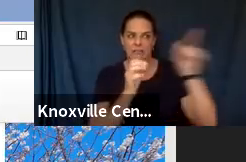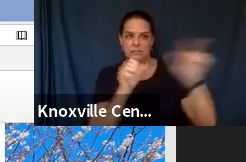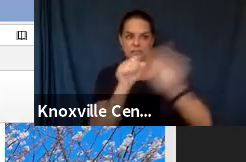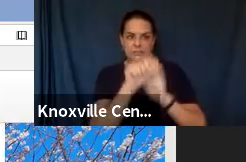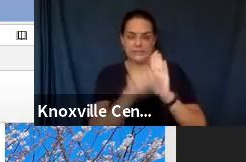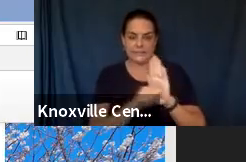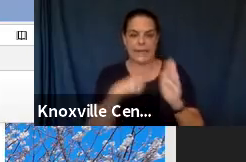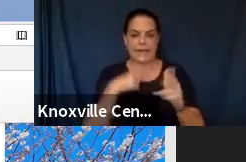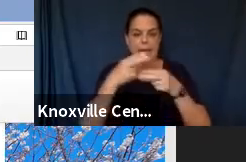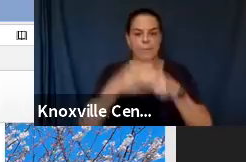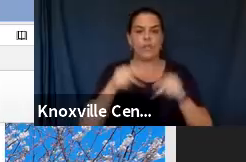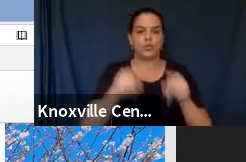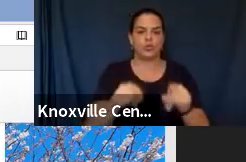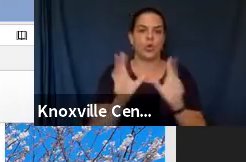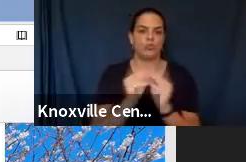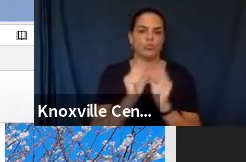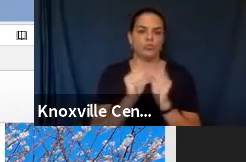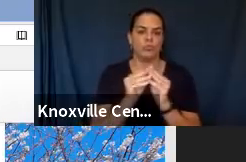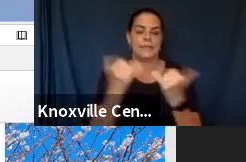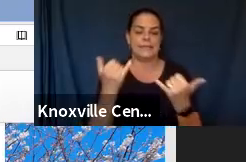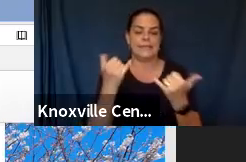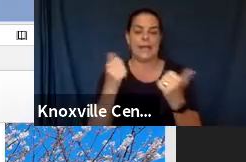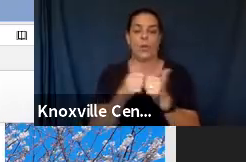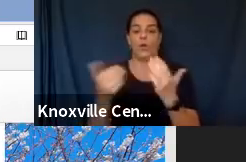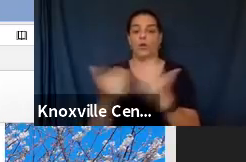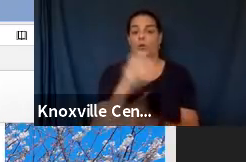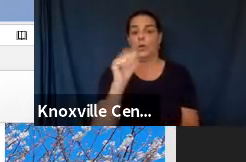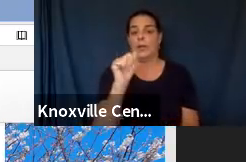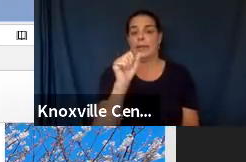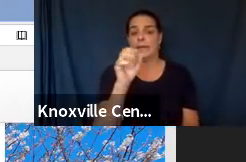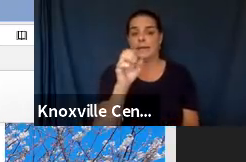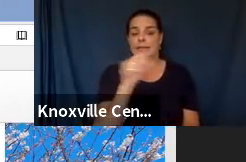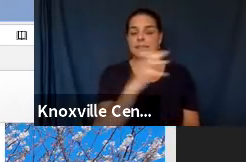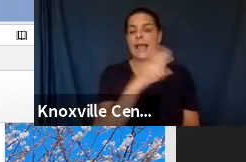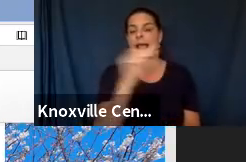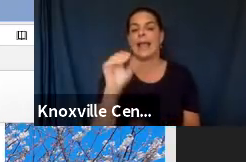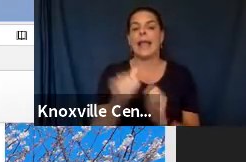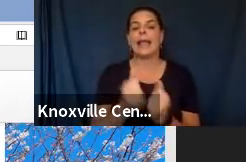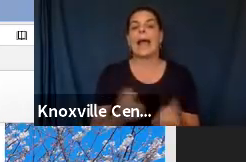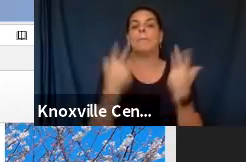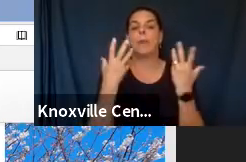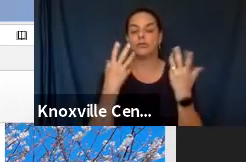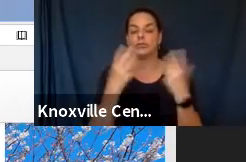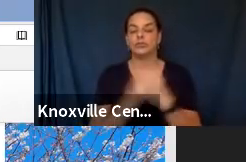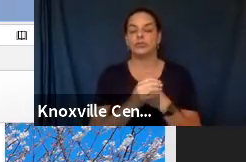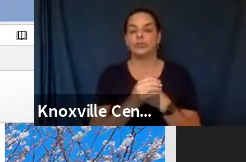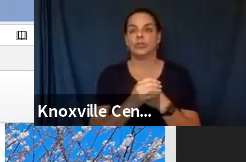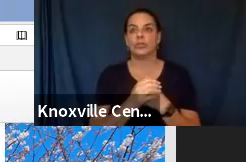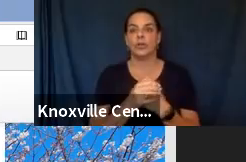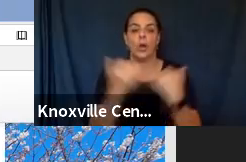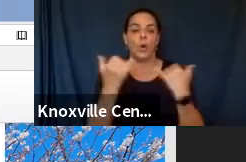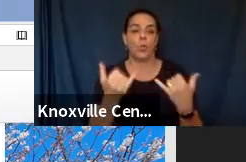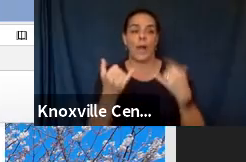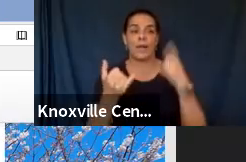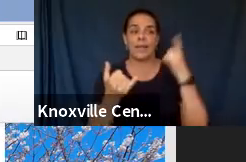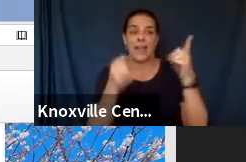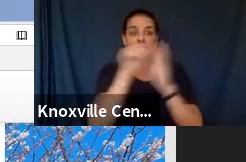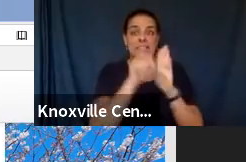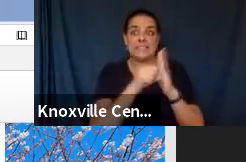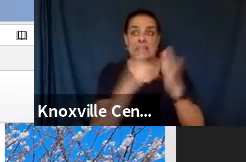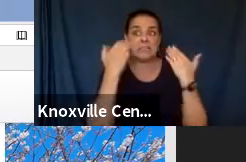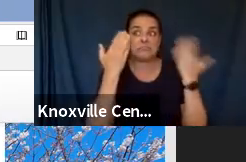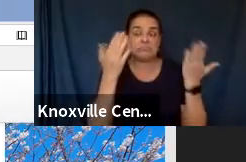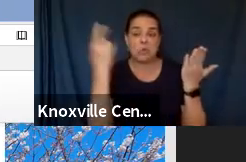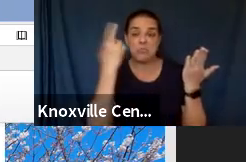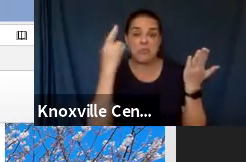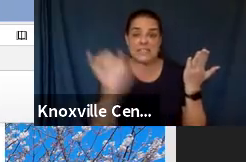our briefing today with our new cases and with volume. At this point, they don't really have a reason either. They've